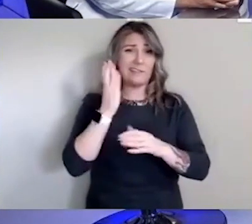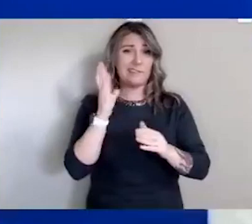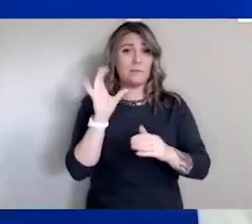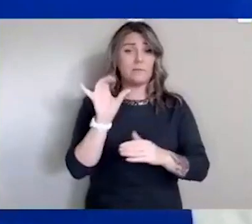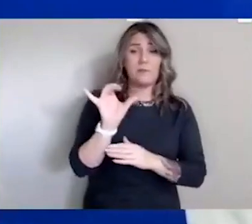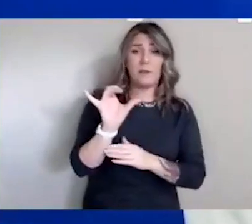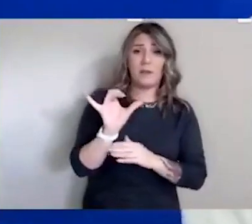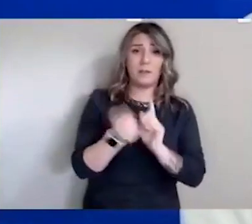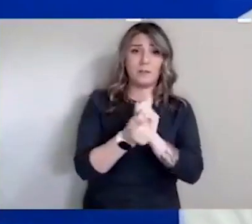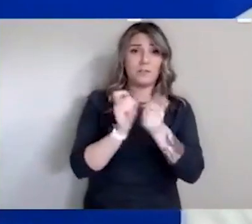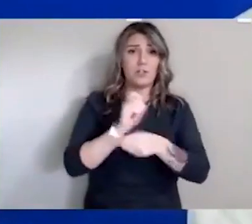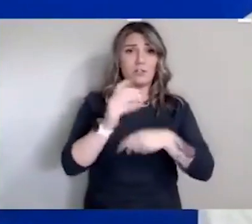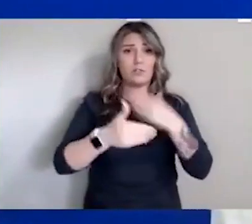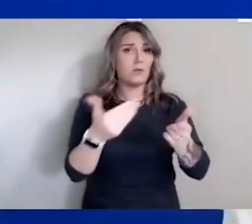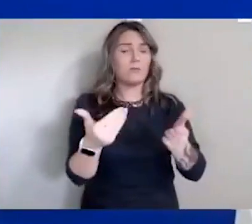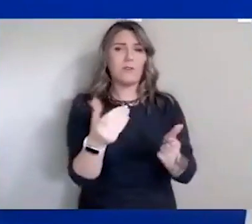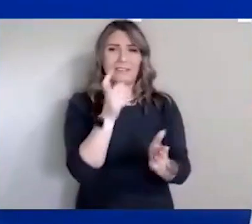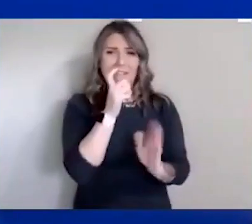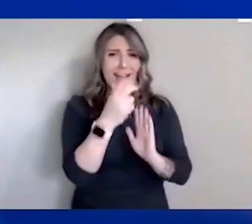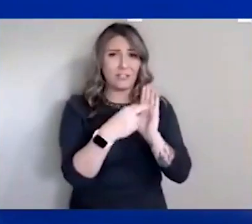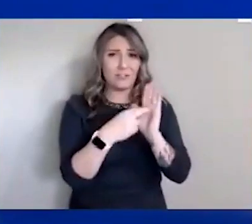changed the rules at all. The difference is this.